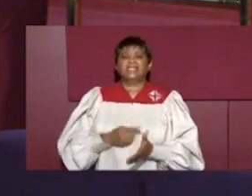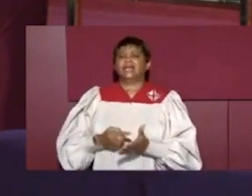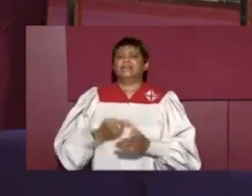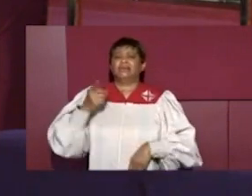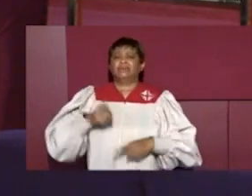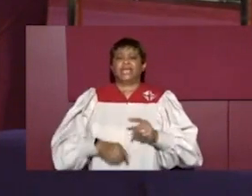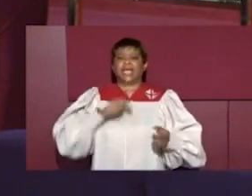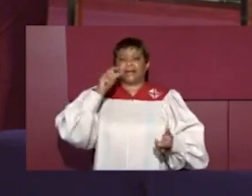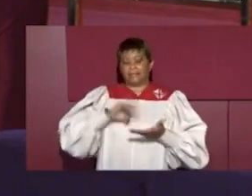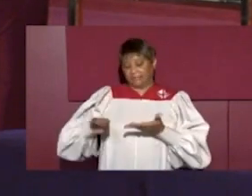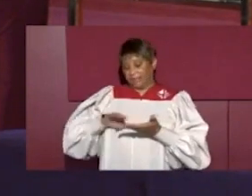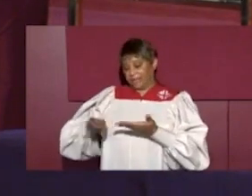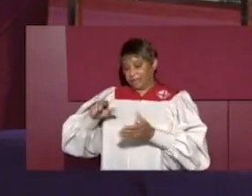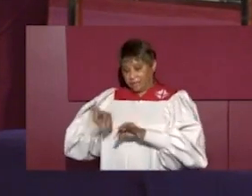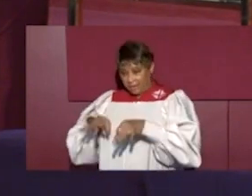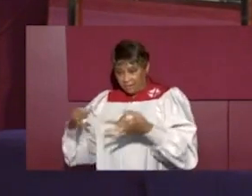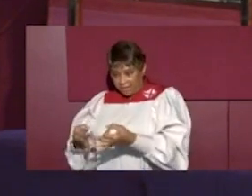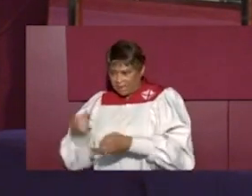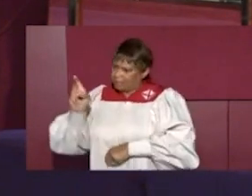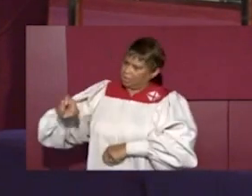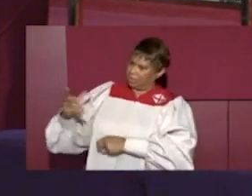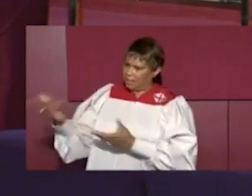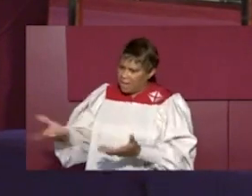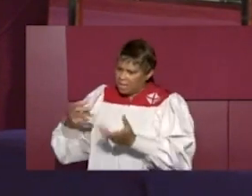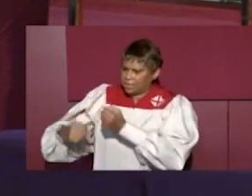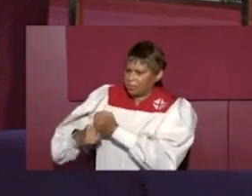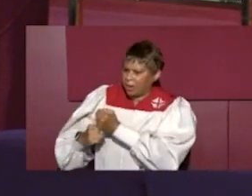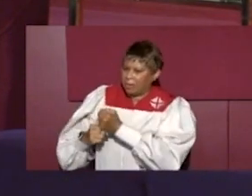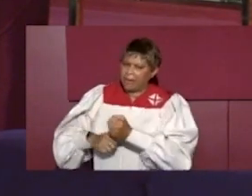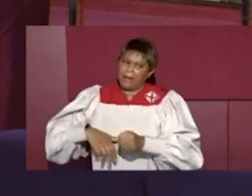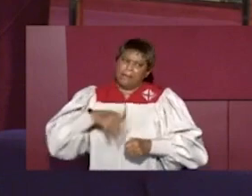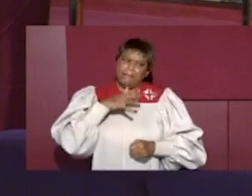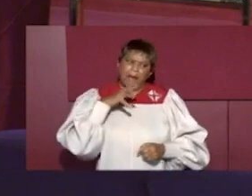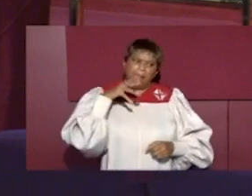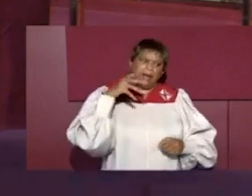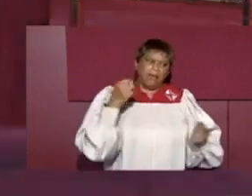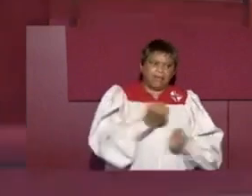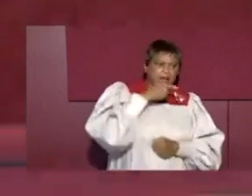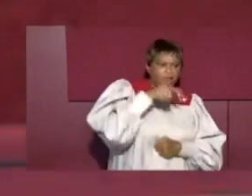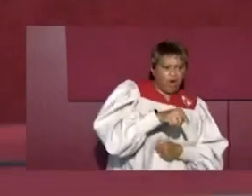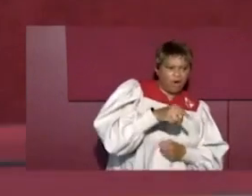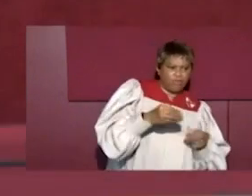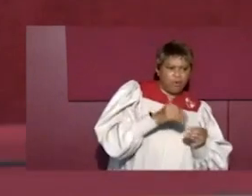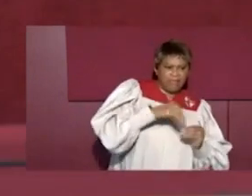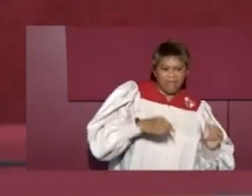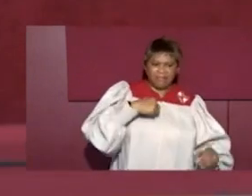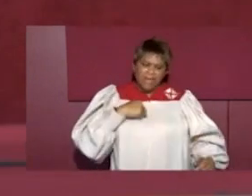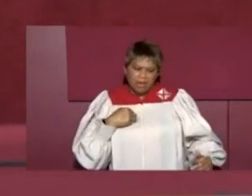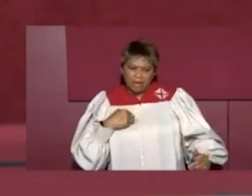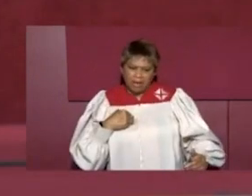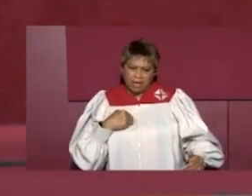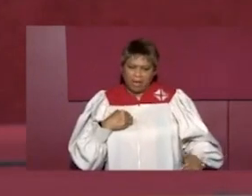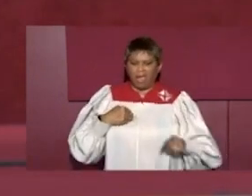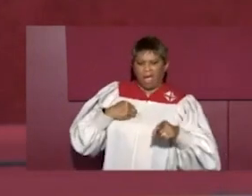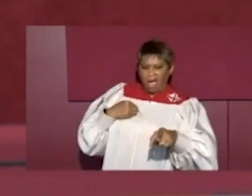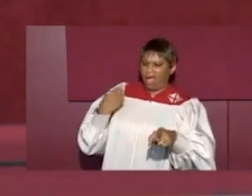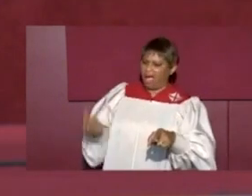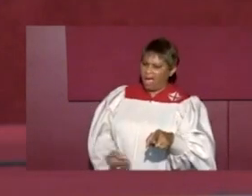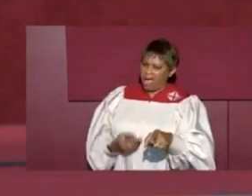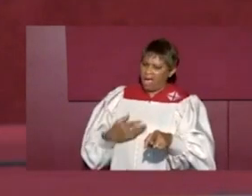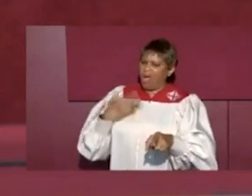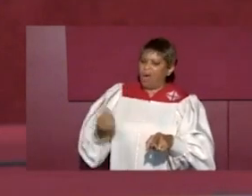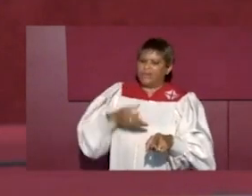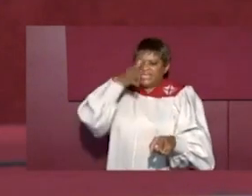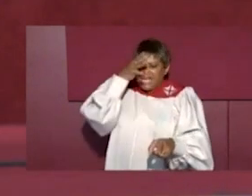there the way they should have been there. Mama loved this one better than she loved me. This one was always